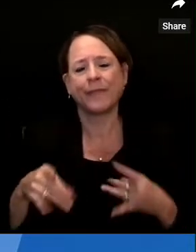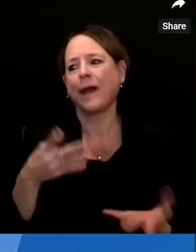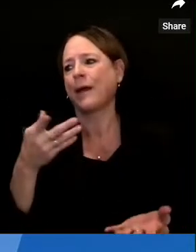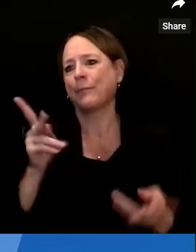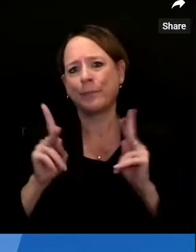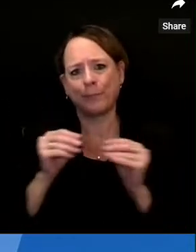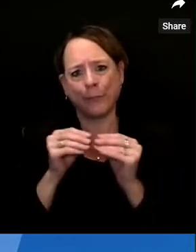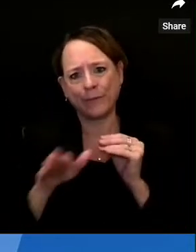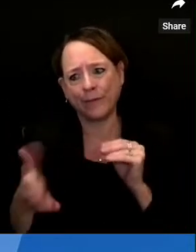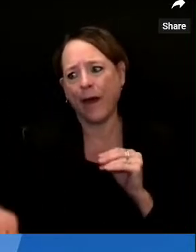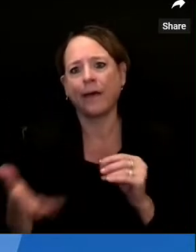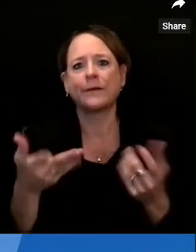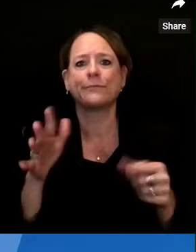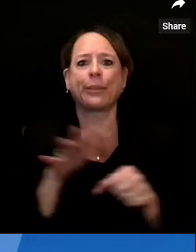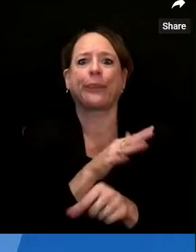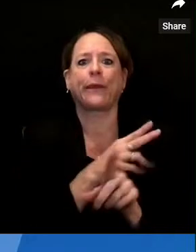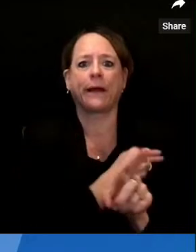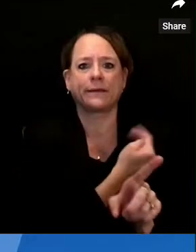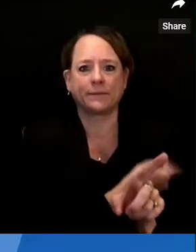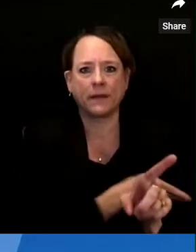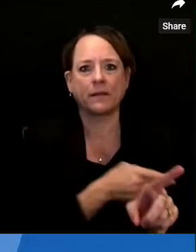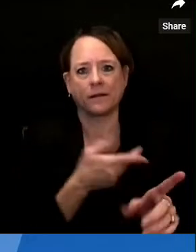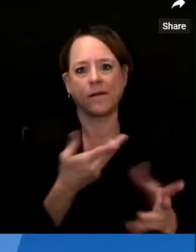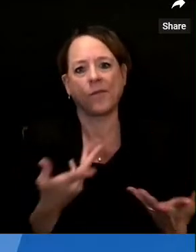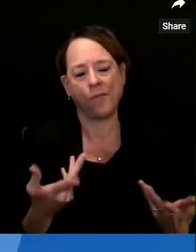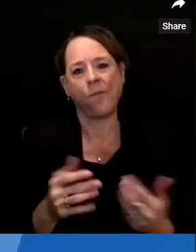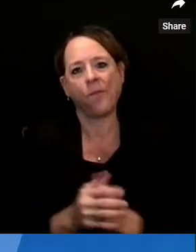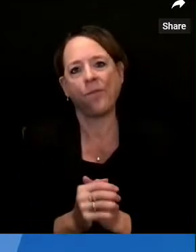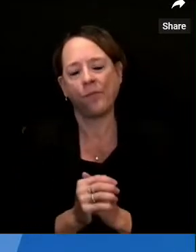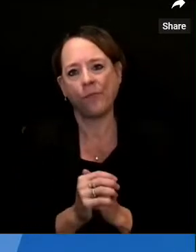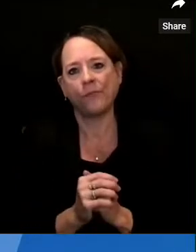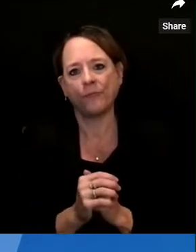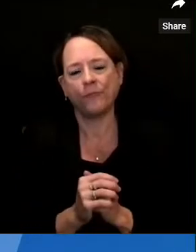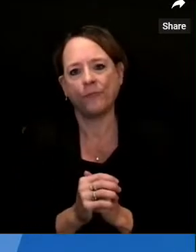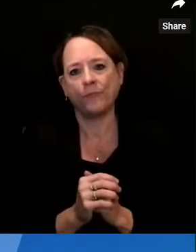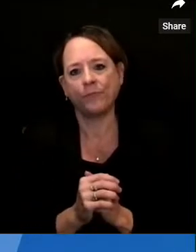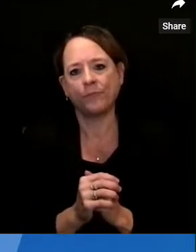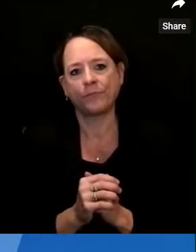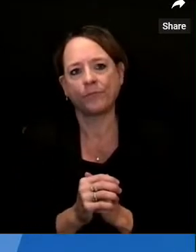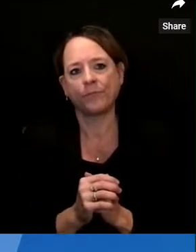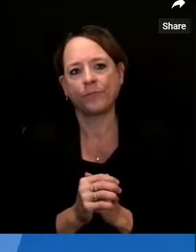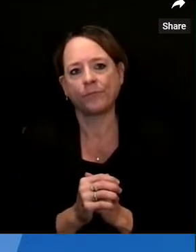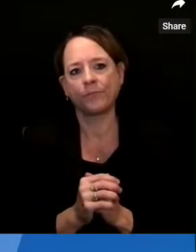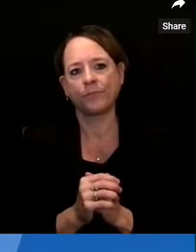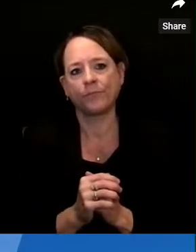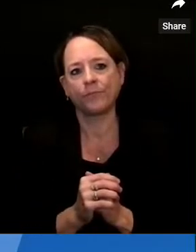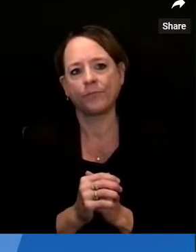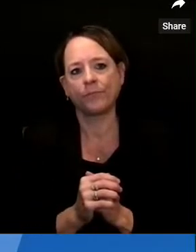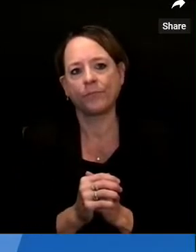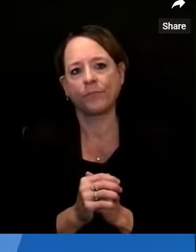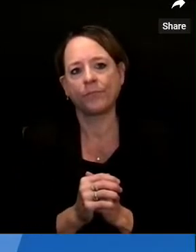Thank you, Alex. Now to Tajma Hall from NBC 15 in Madison. Tajma?